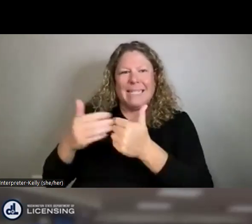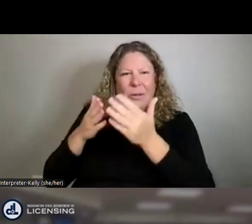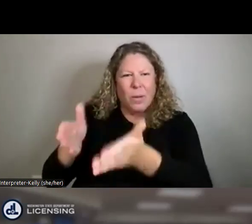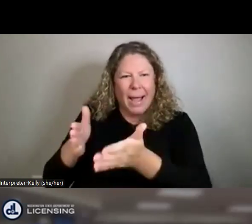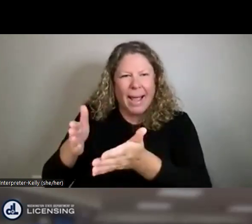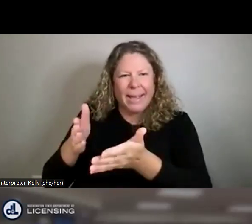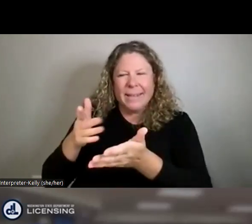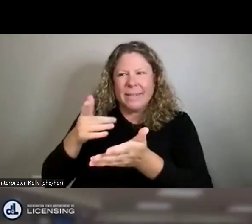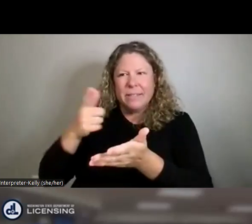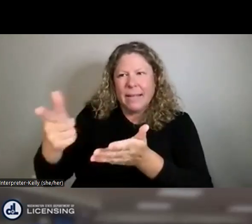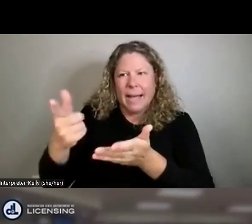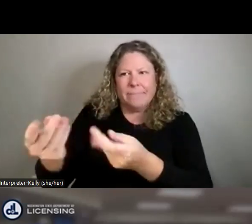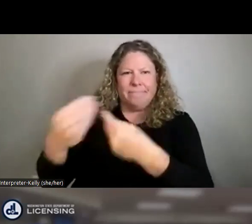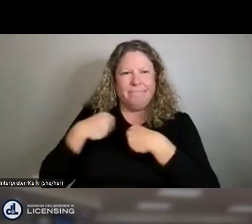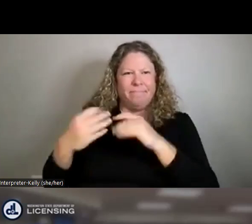you input and feedback.